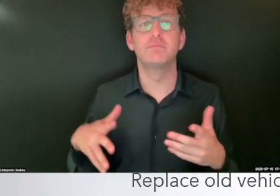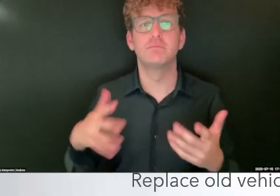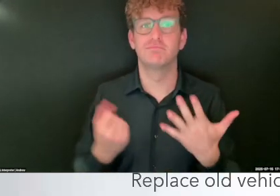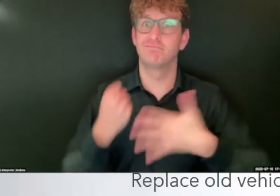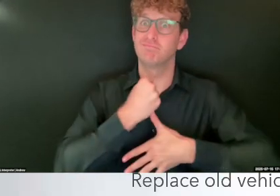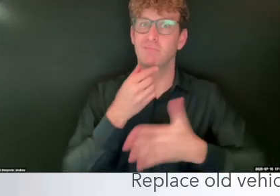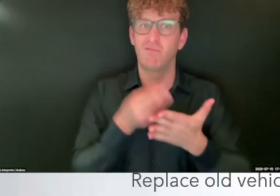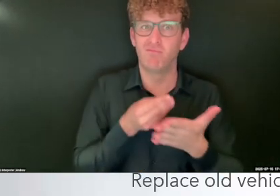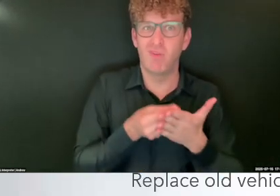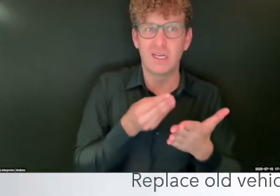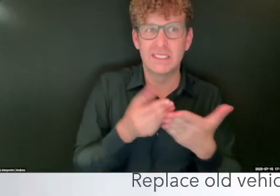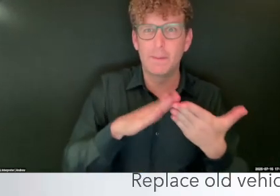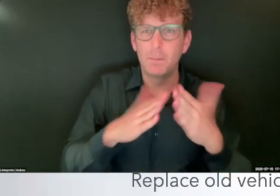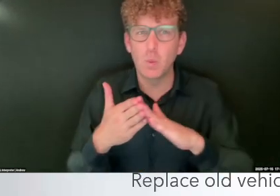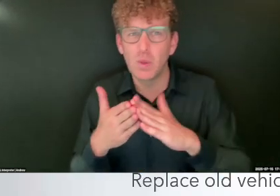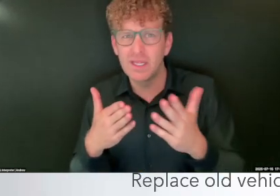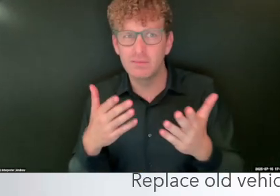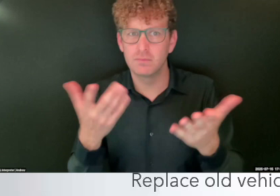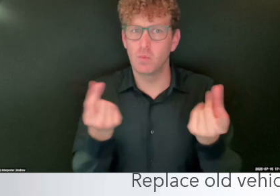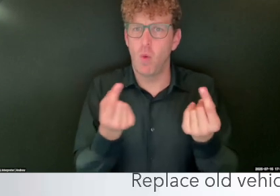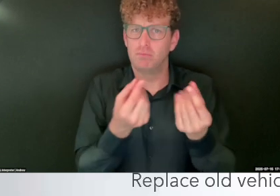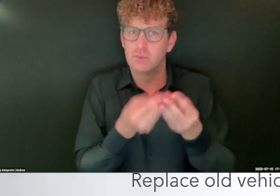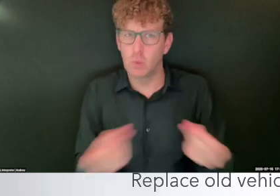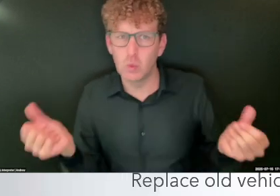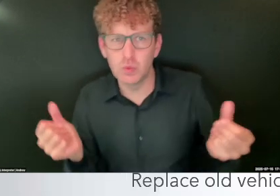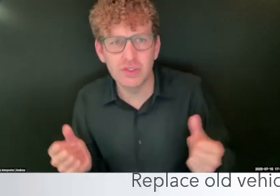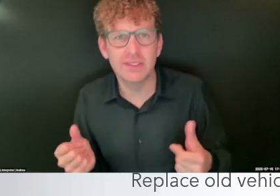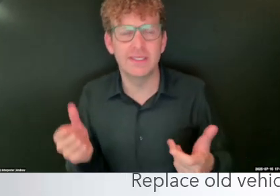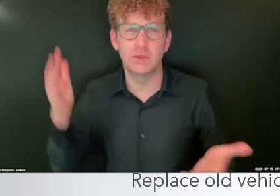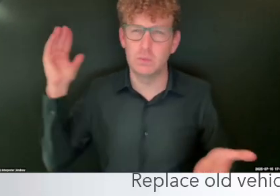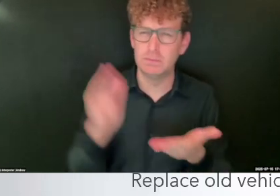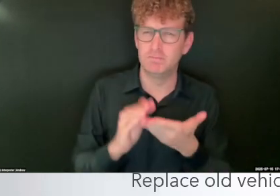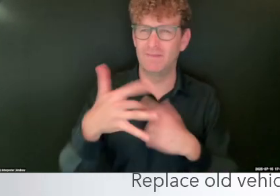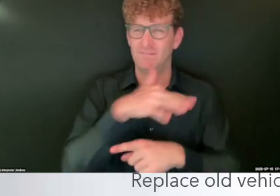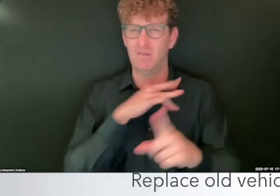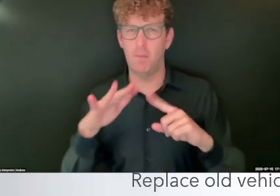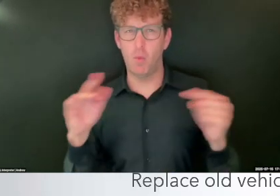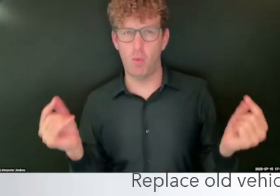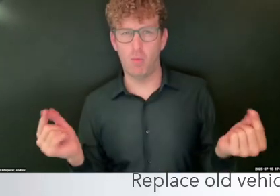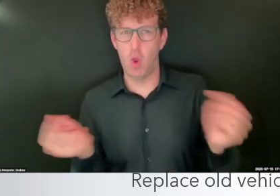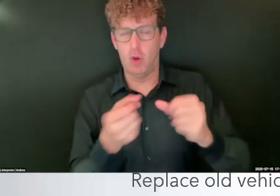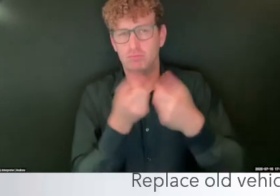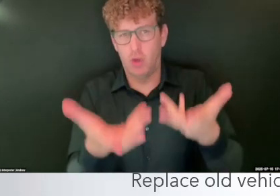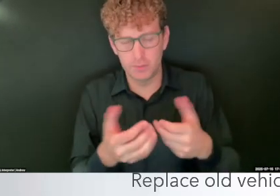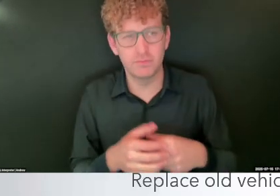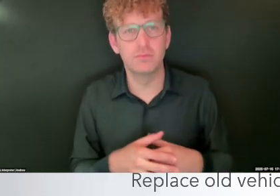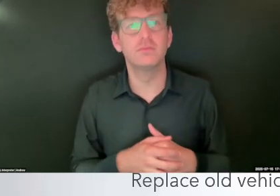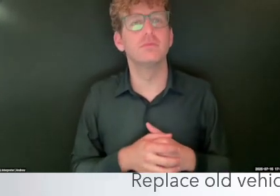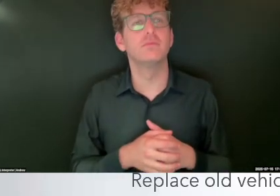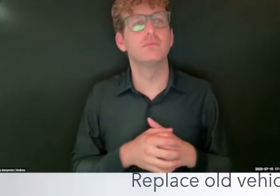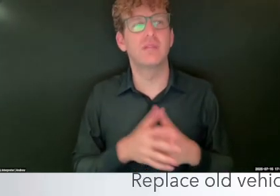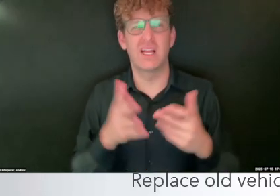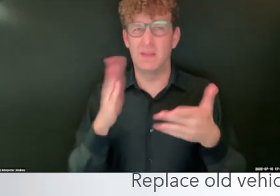that are disproportionately felt by some communities due to historical inequities. In today's presentation, we'll